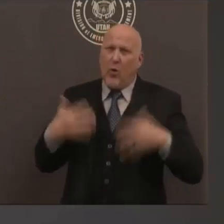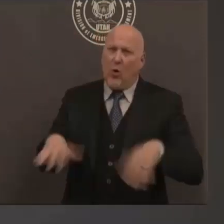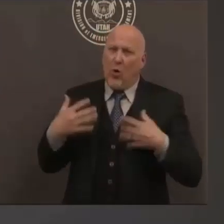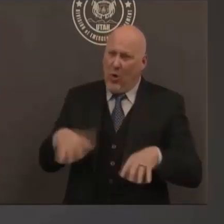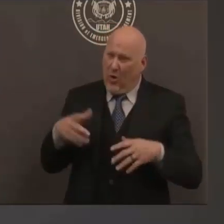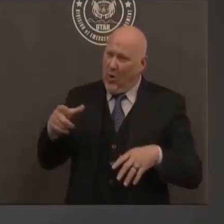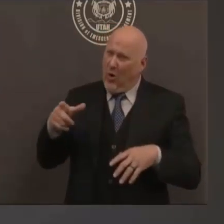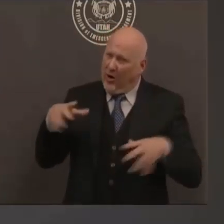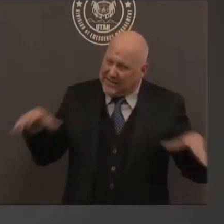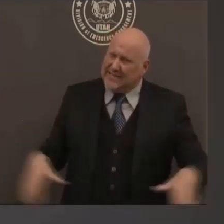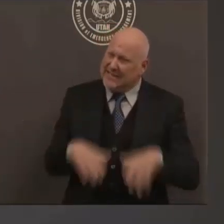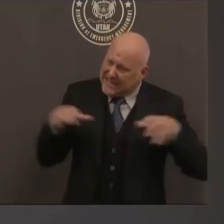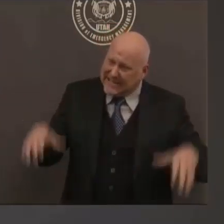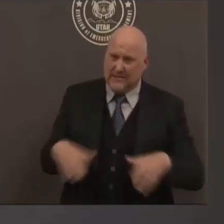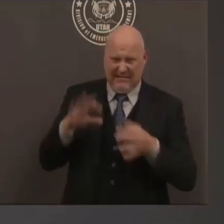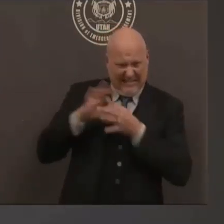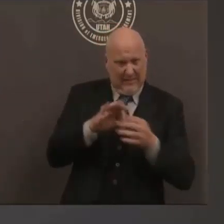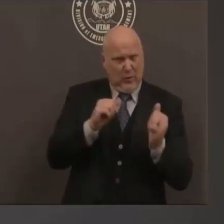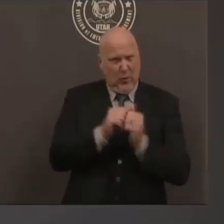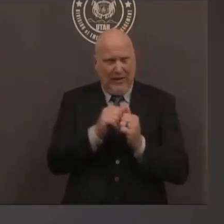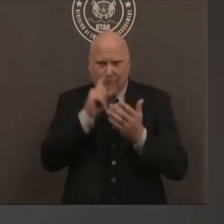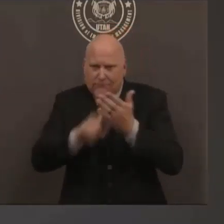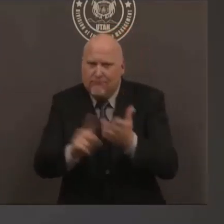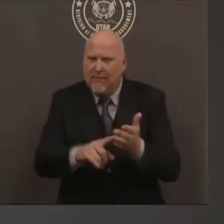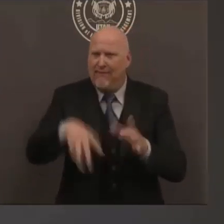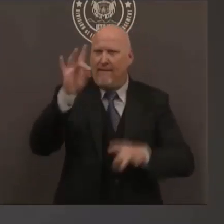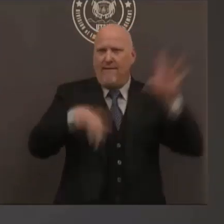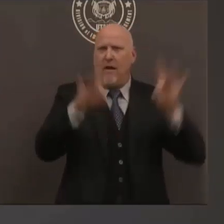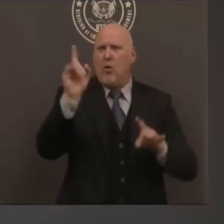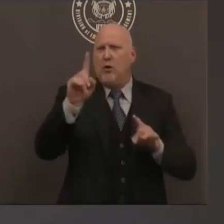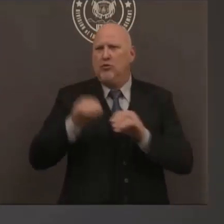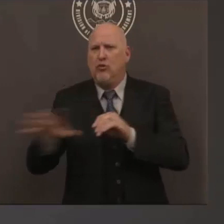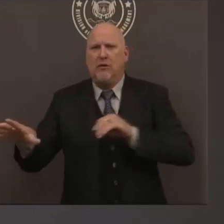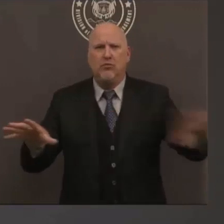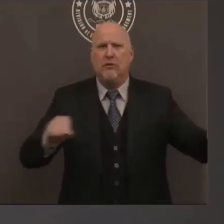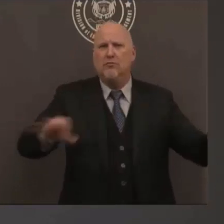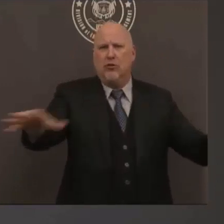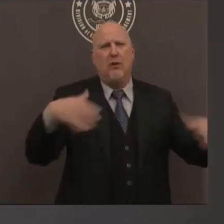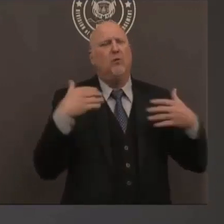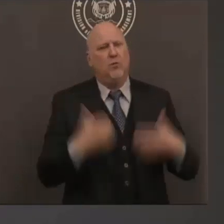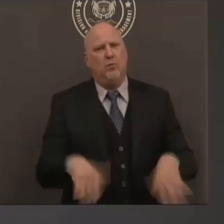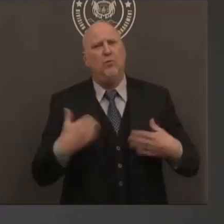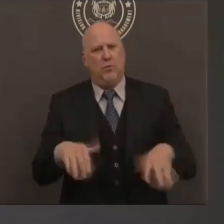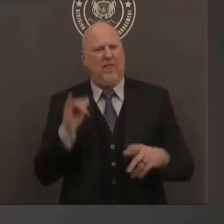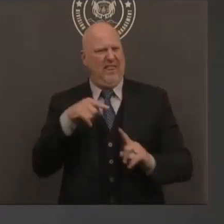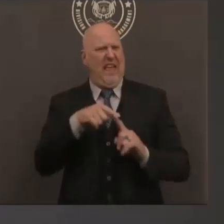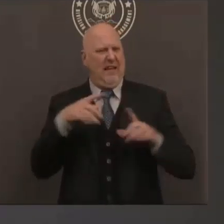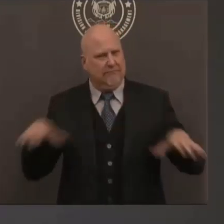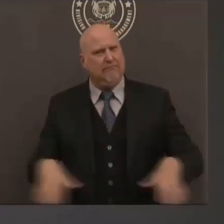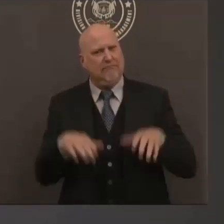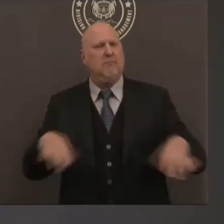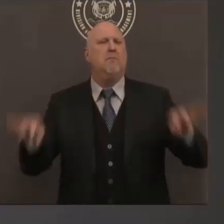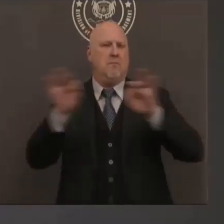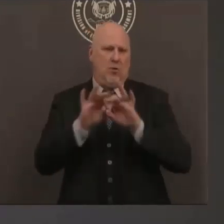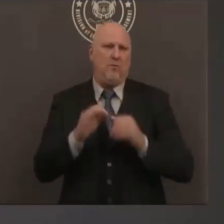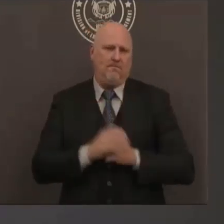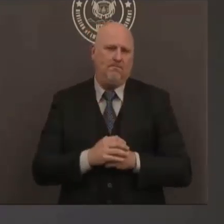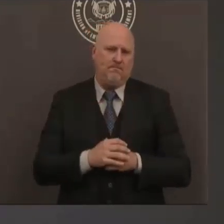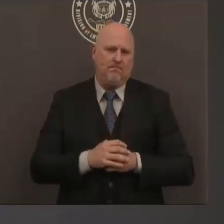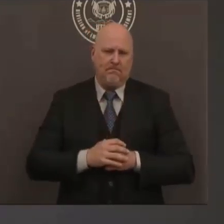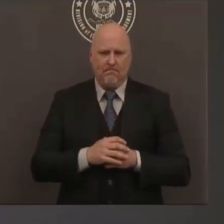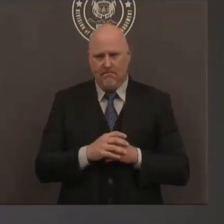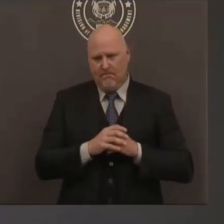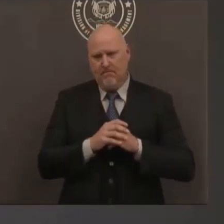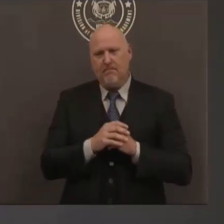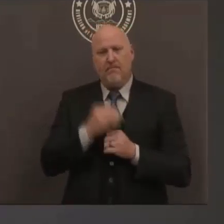This is going to help us get a better picture of where we are and our readiness to move from one risk rating to another. So I appreciate what's taking place here,